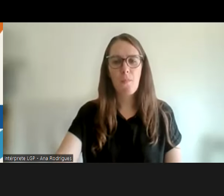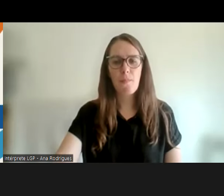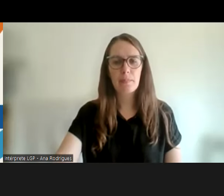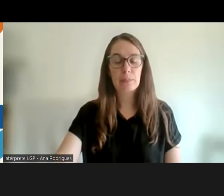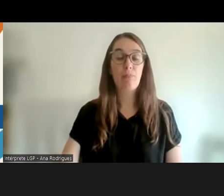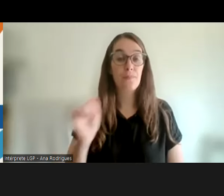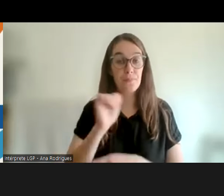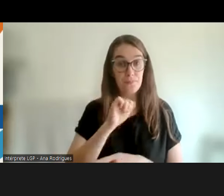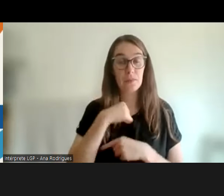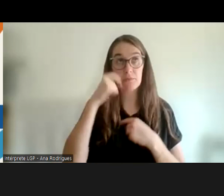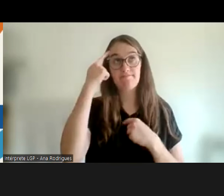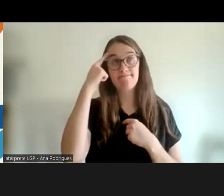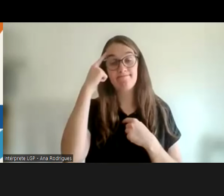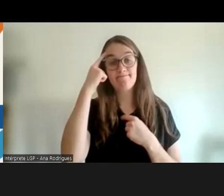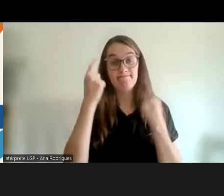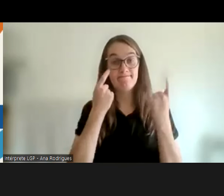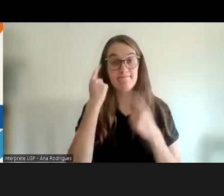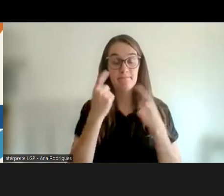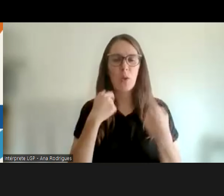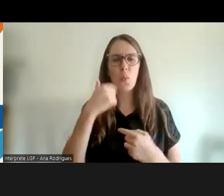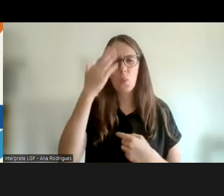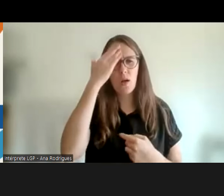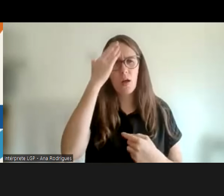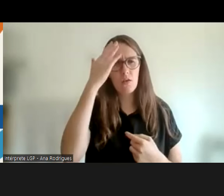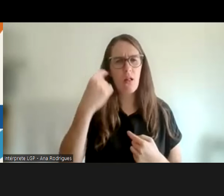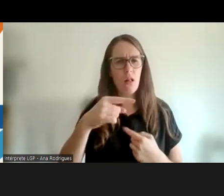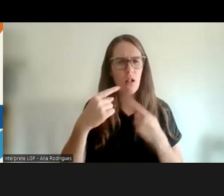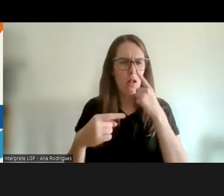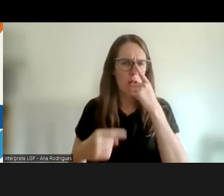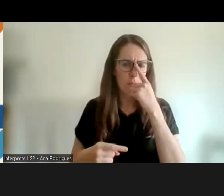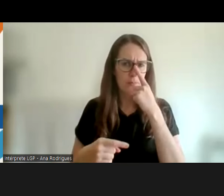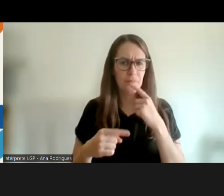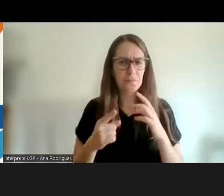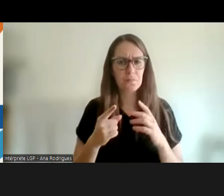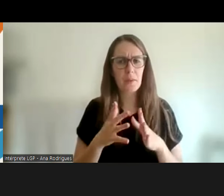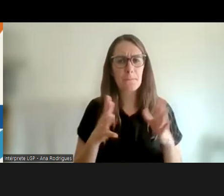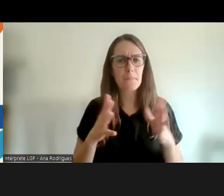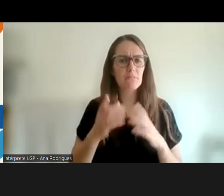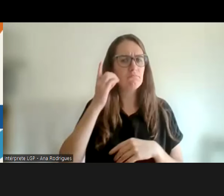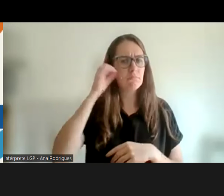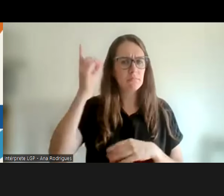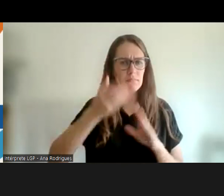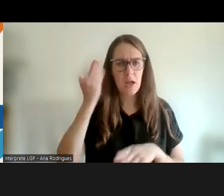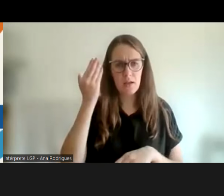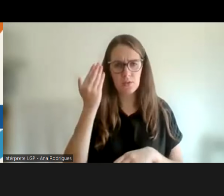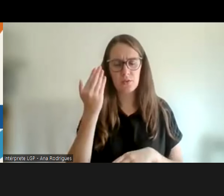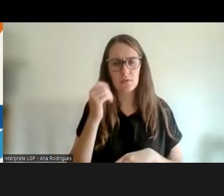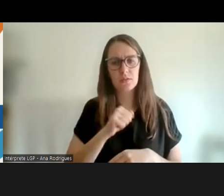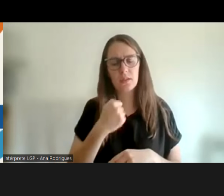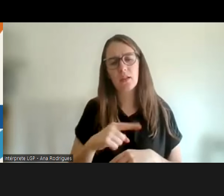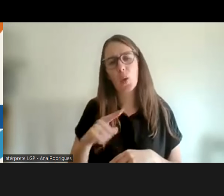Yes, I'm trying to think. I mean, we're mostly active in Germany as of right now, and we have